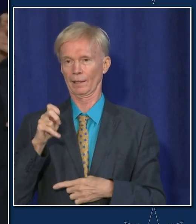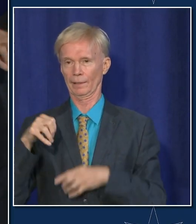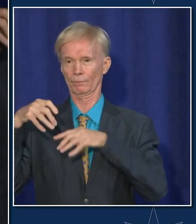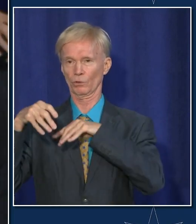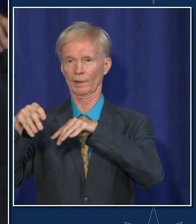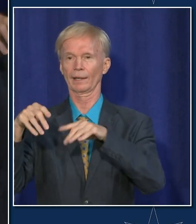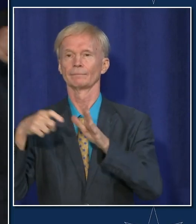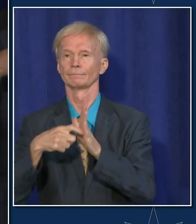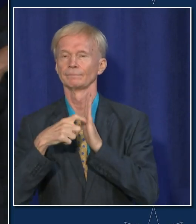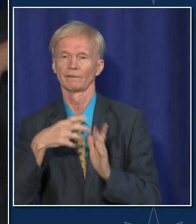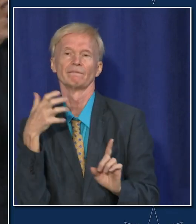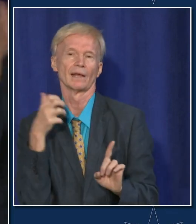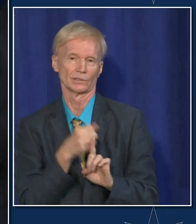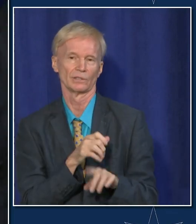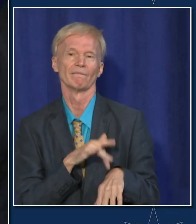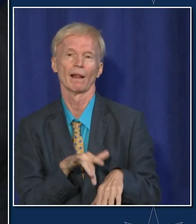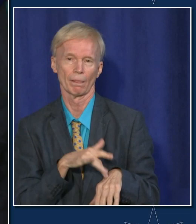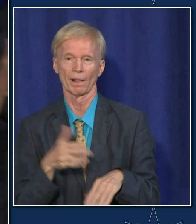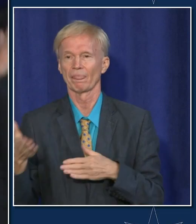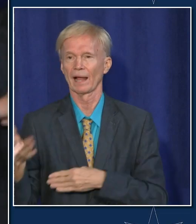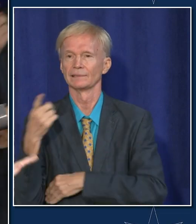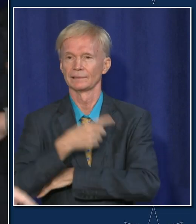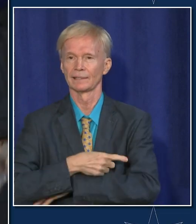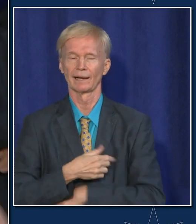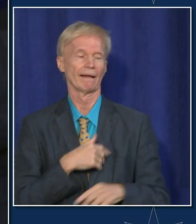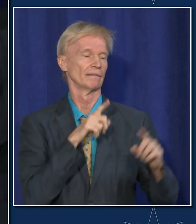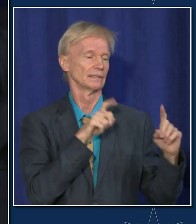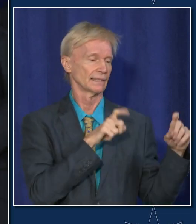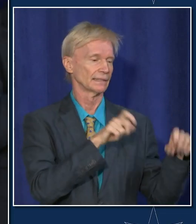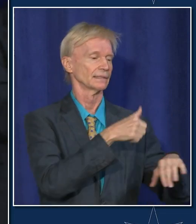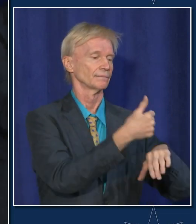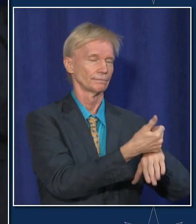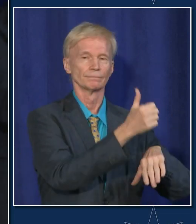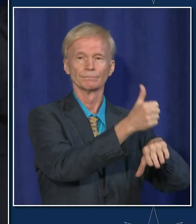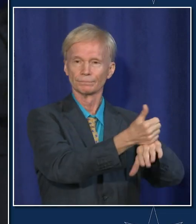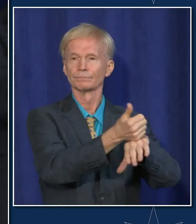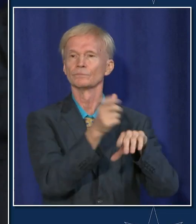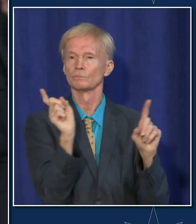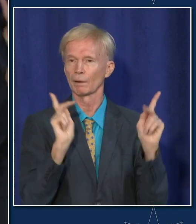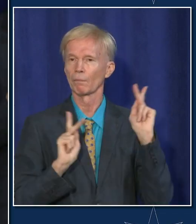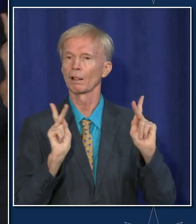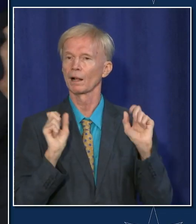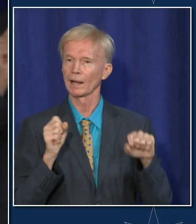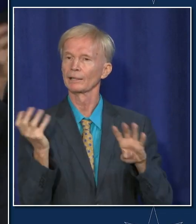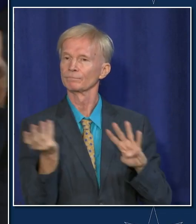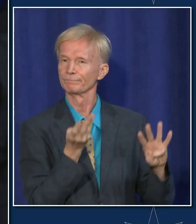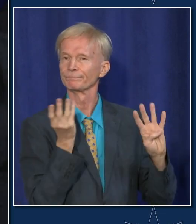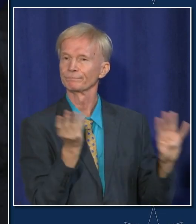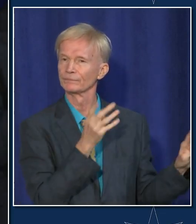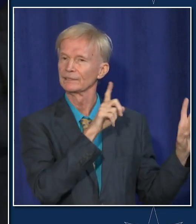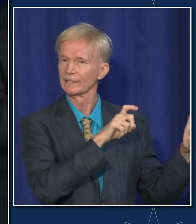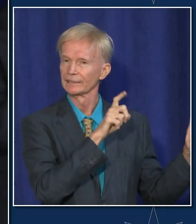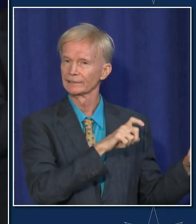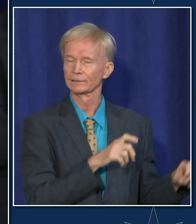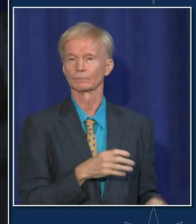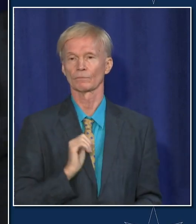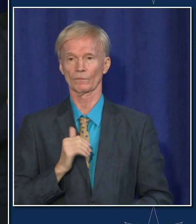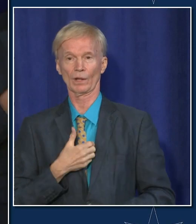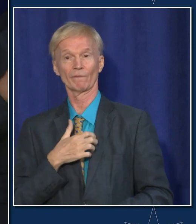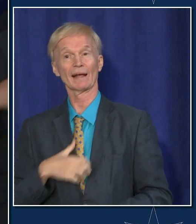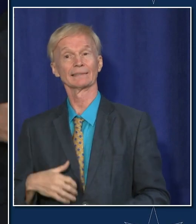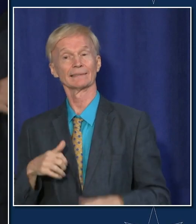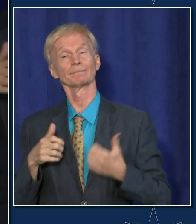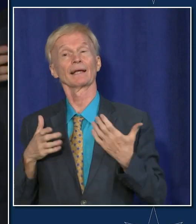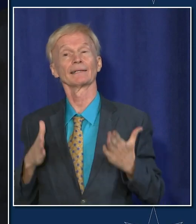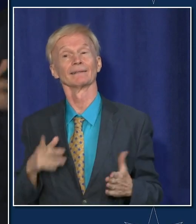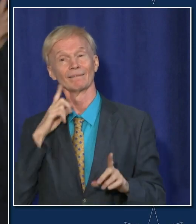going to be vaccination available on site. There's going to be a testing location where folks are wanting to get tested. Our vaccine ambassadors,